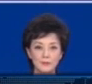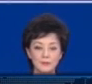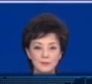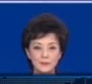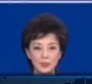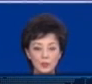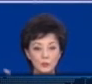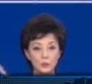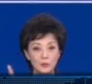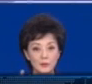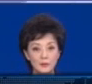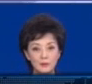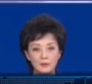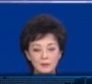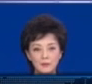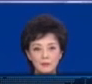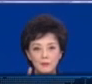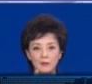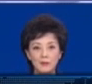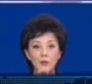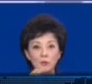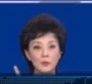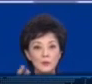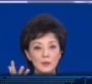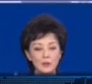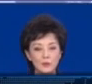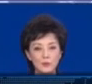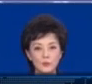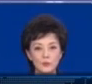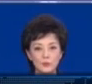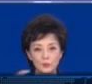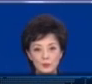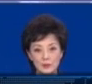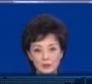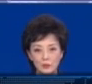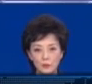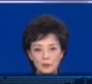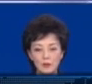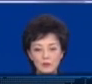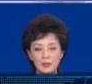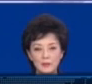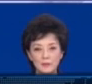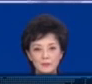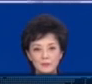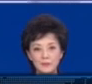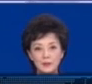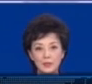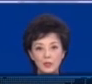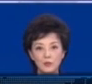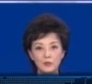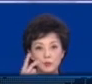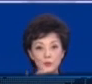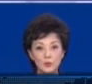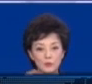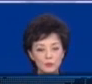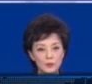bureaucracy. And after Vice Premier understood those situation, she immediately made instructions and asked the